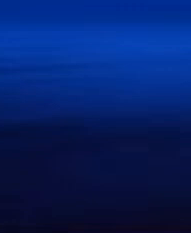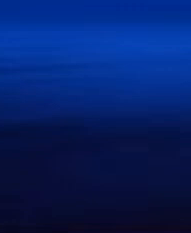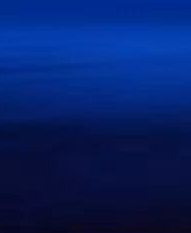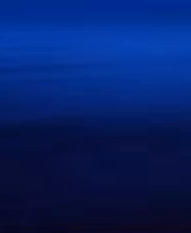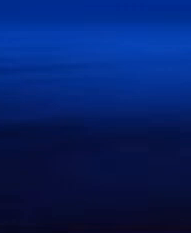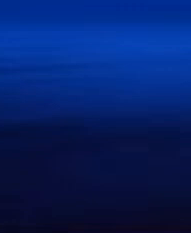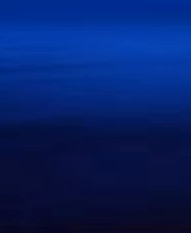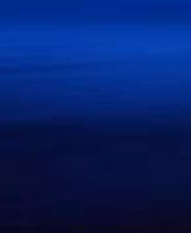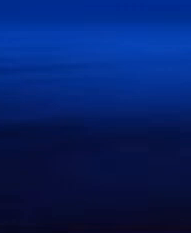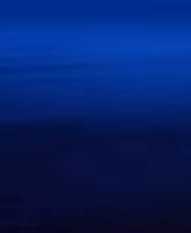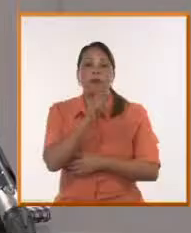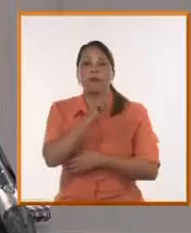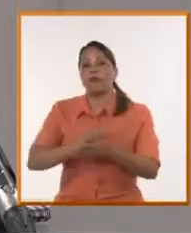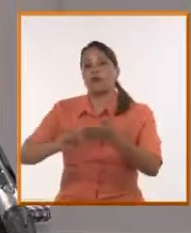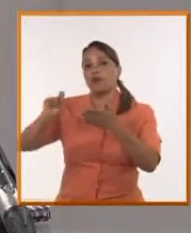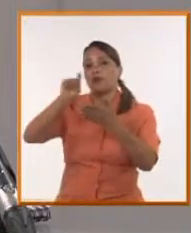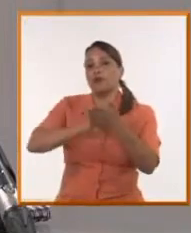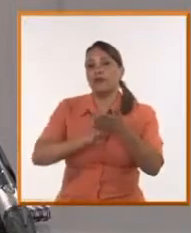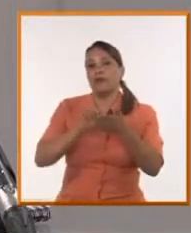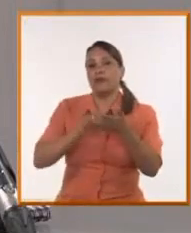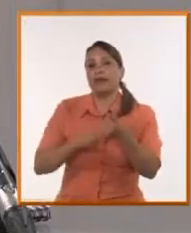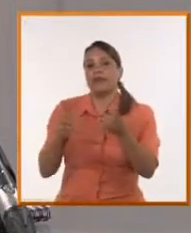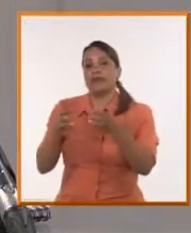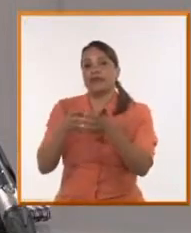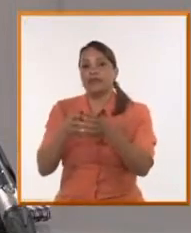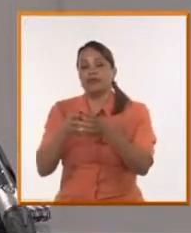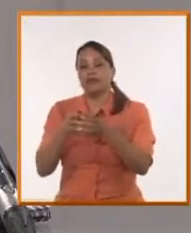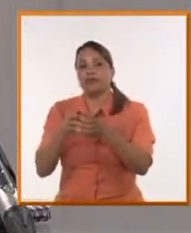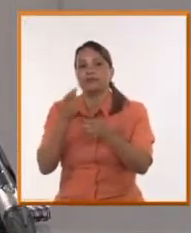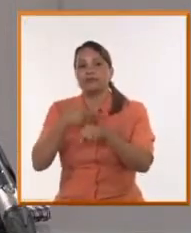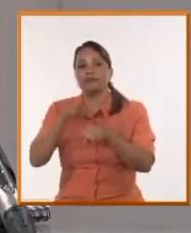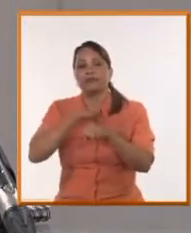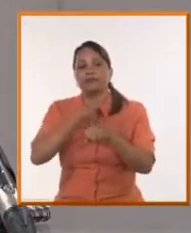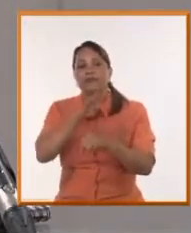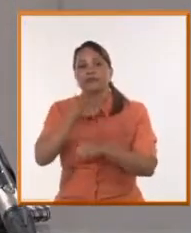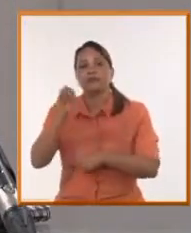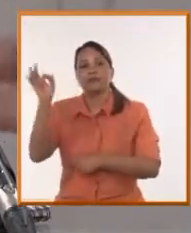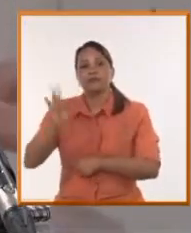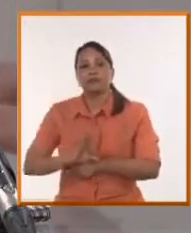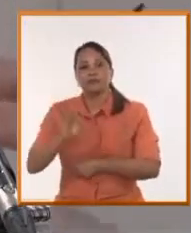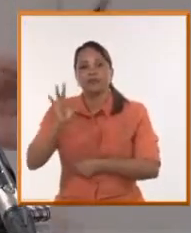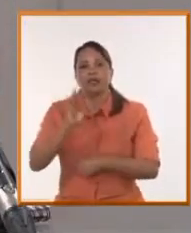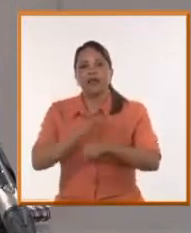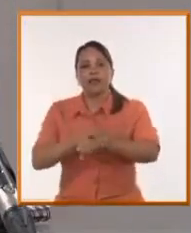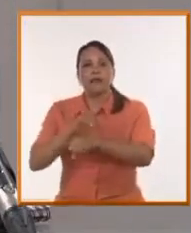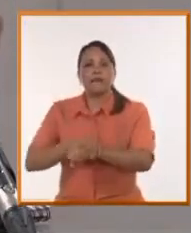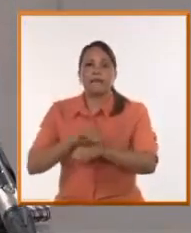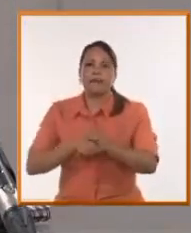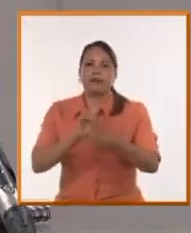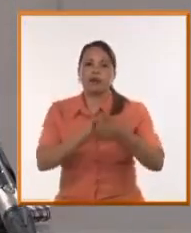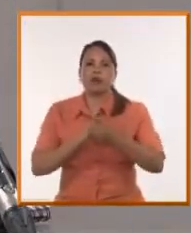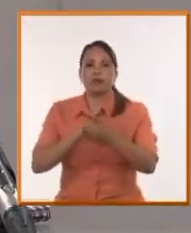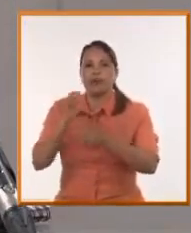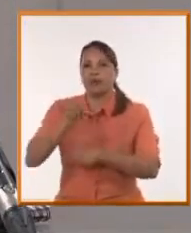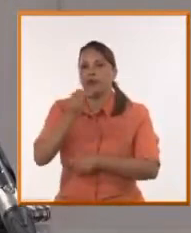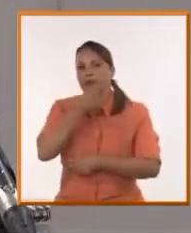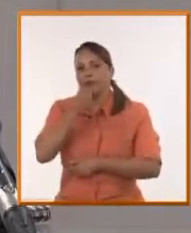comunista que representaba el 14% de los votos y meter en la cárcel a nuestros compañeros. Or